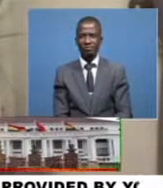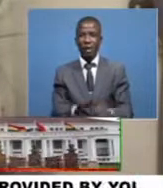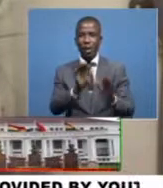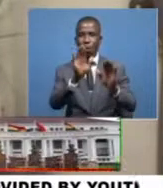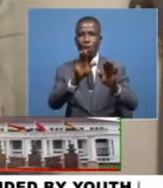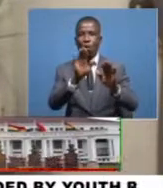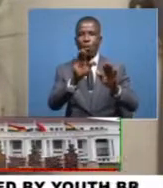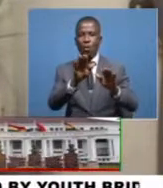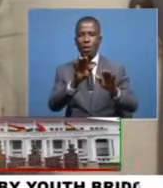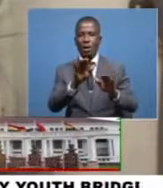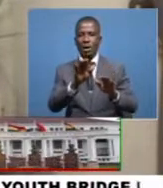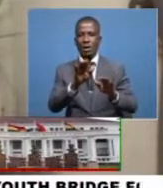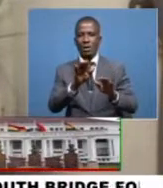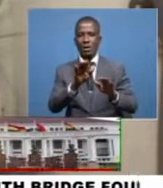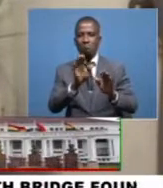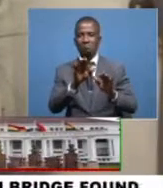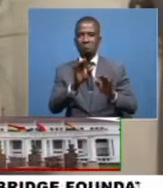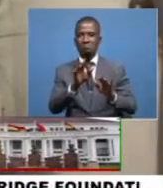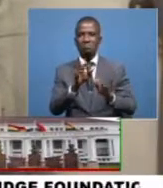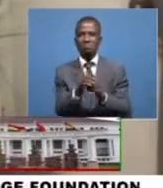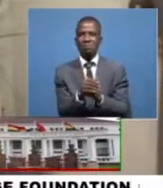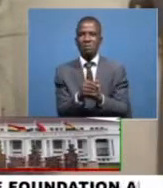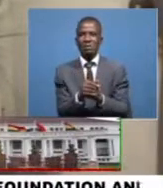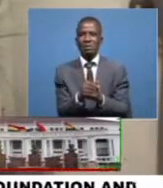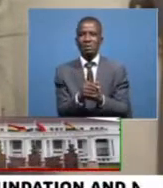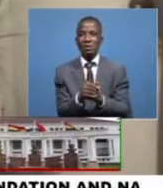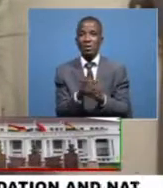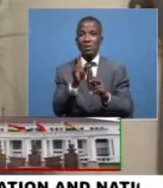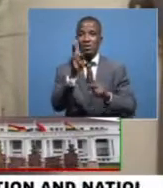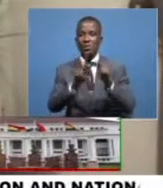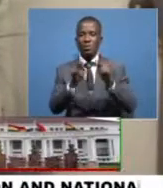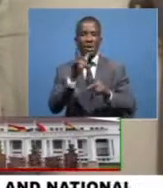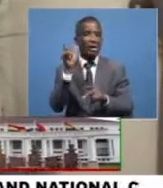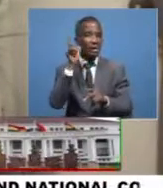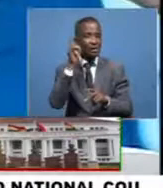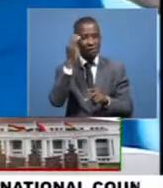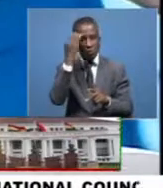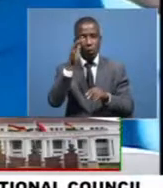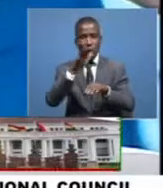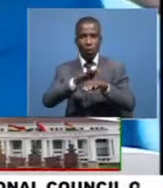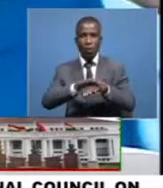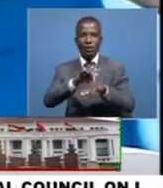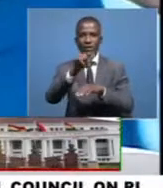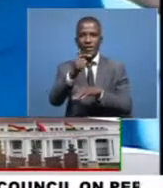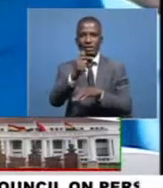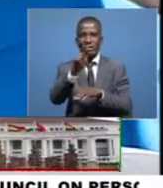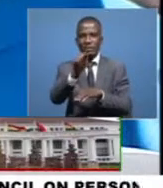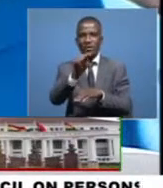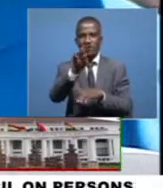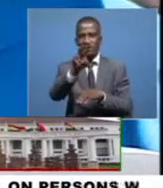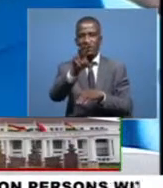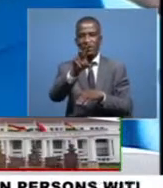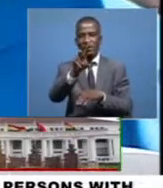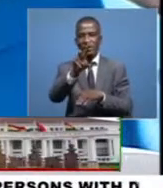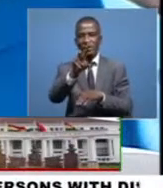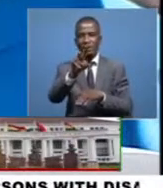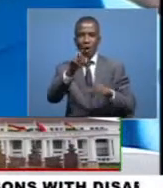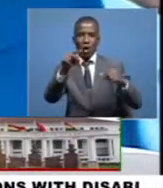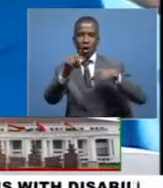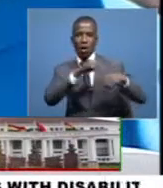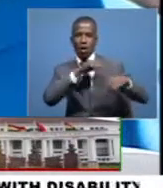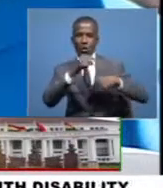3 seconds, or even 5 seconds, for our viewers and also listeners to know that we are live on GTV with this Supreme